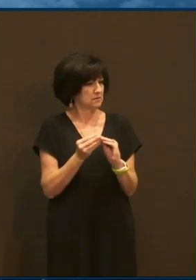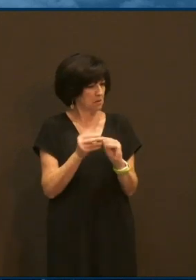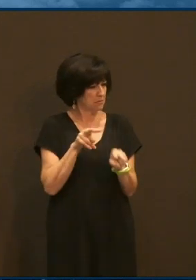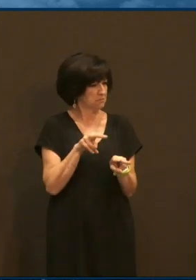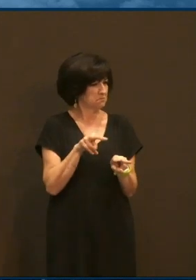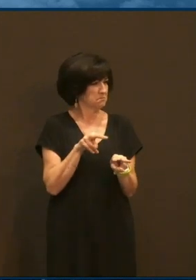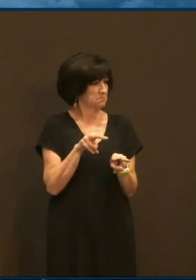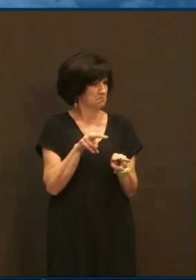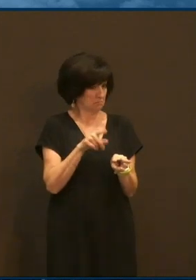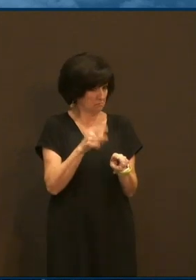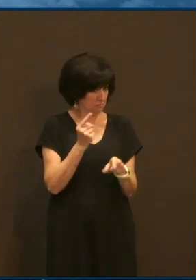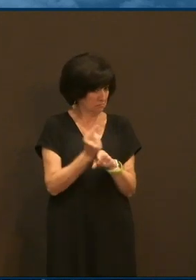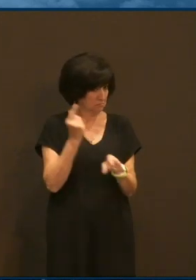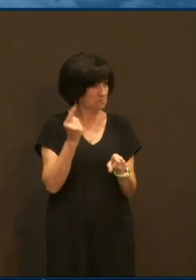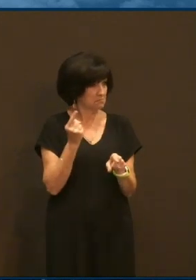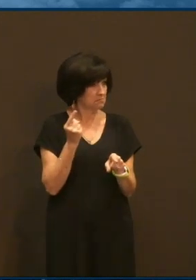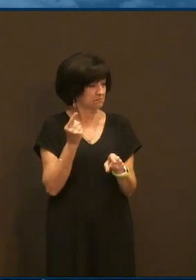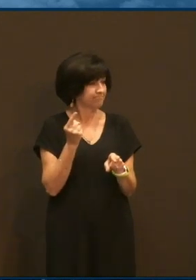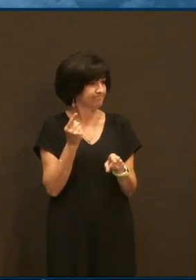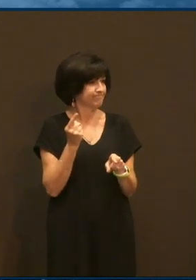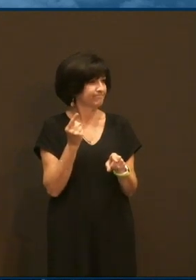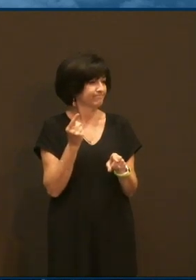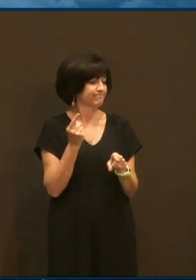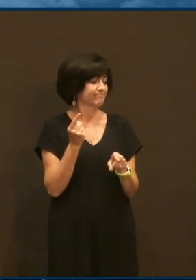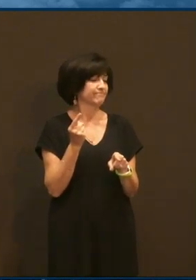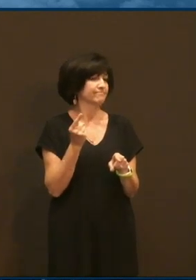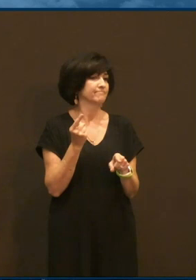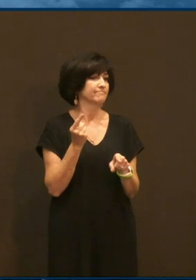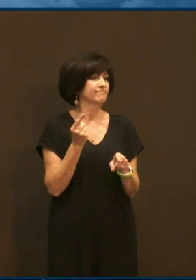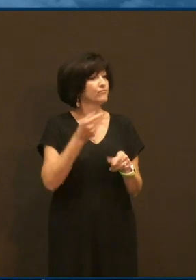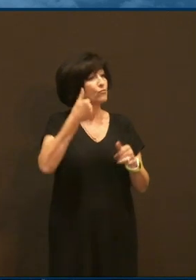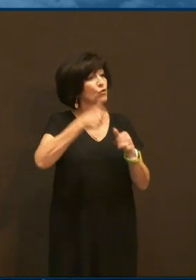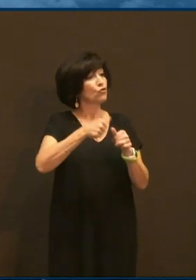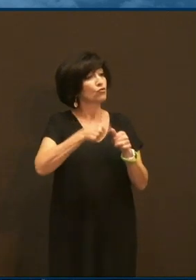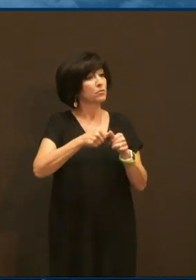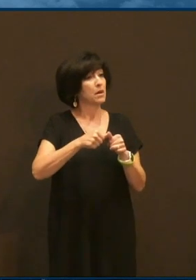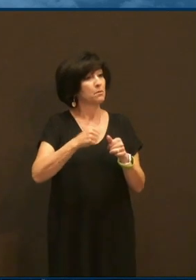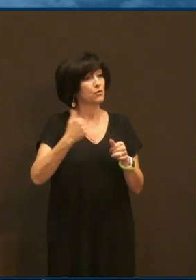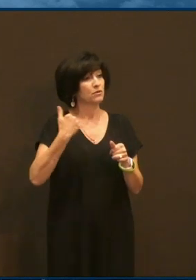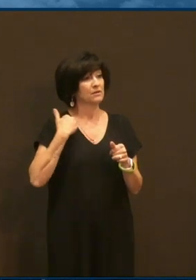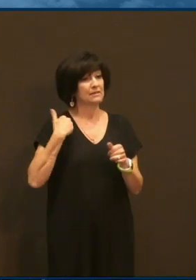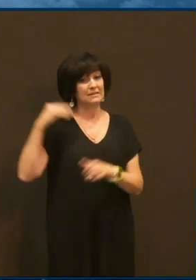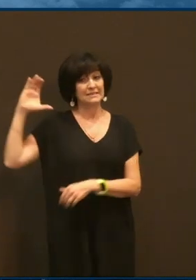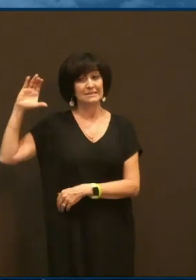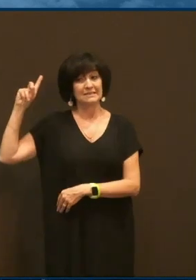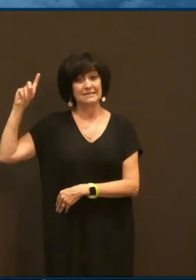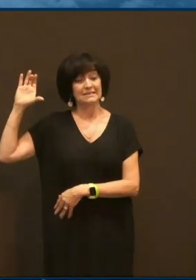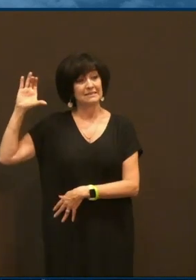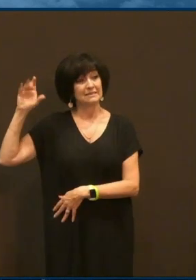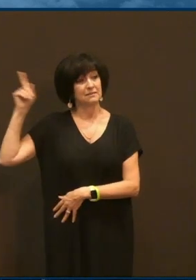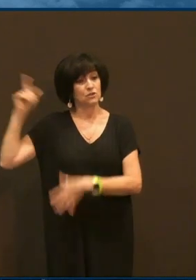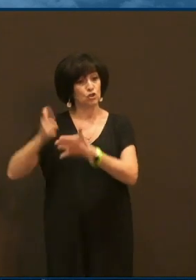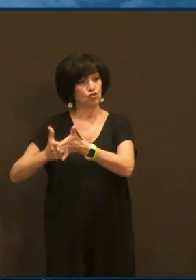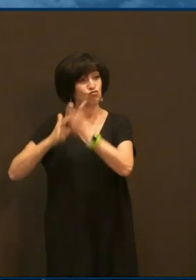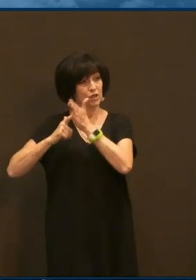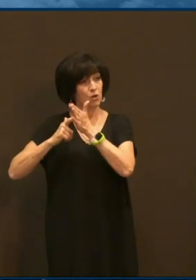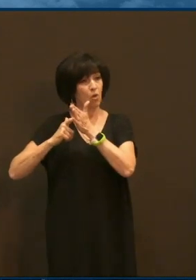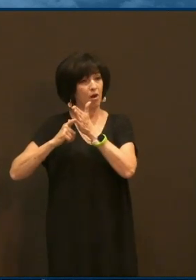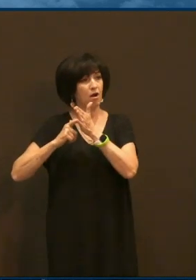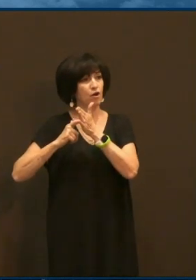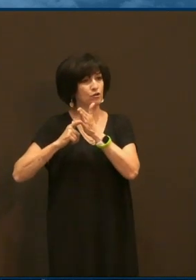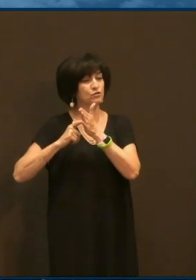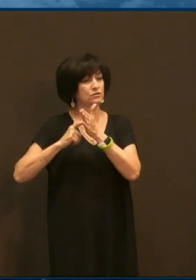remember that we didn't follow exactly the advice of the CDC, which called for a